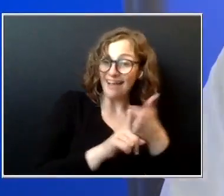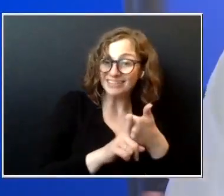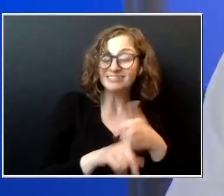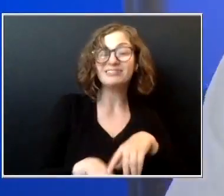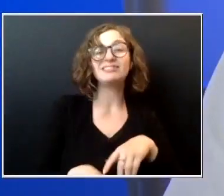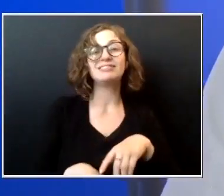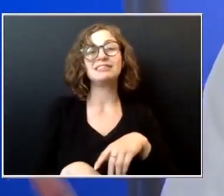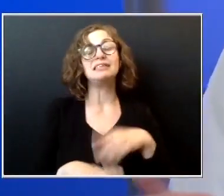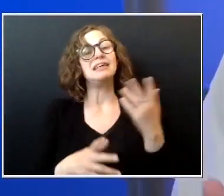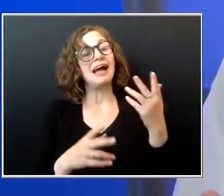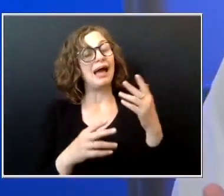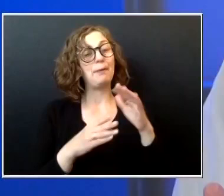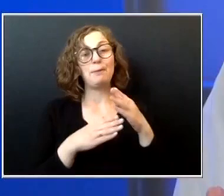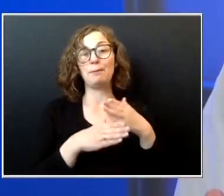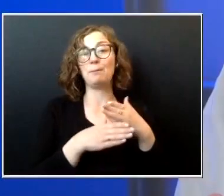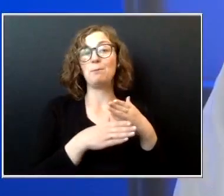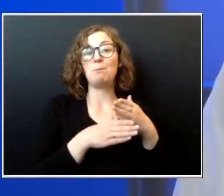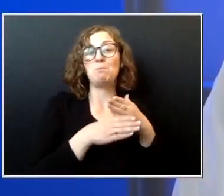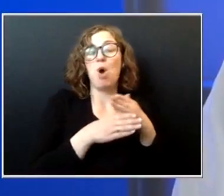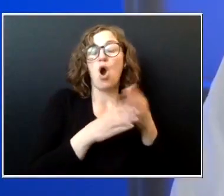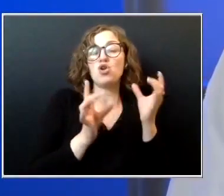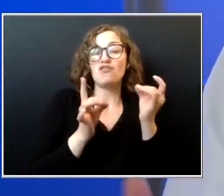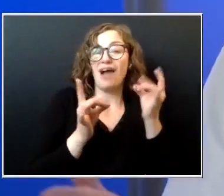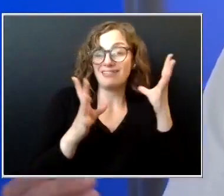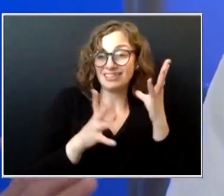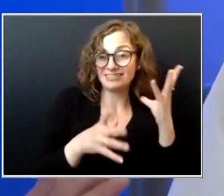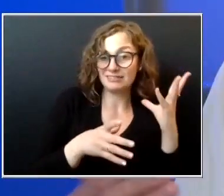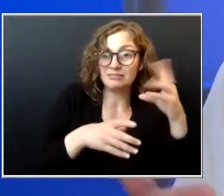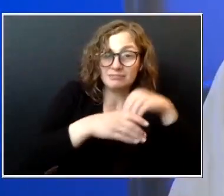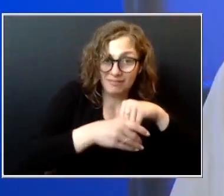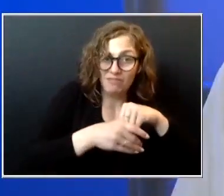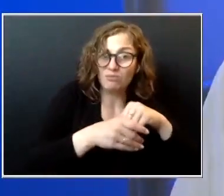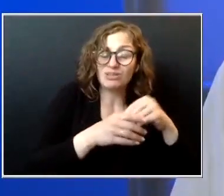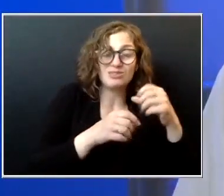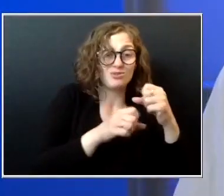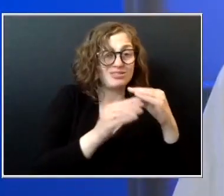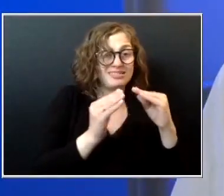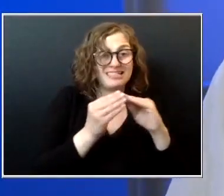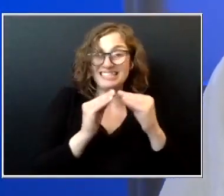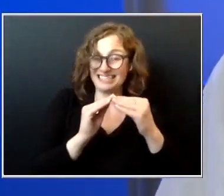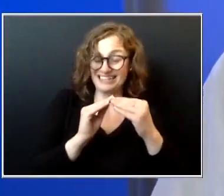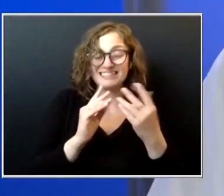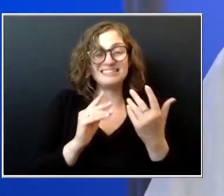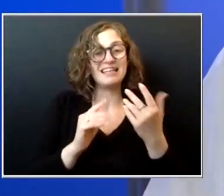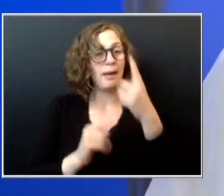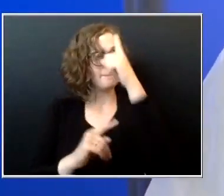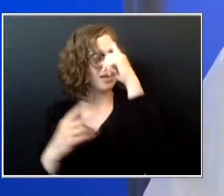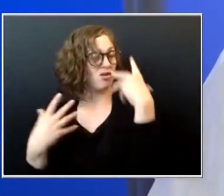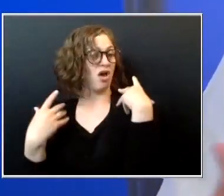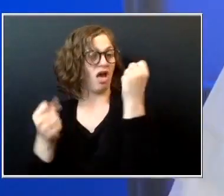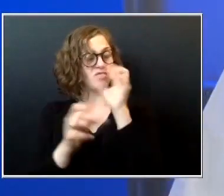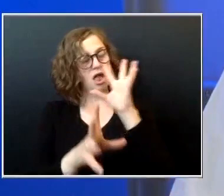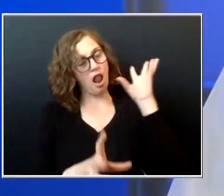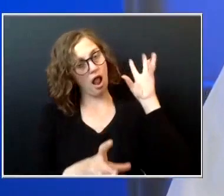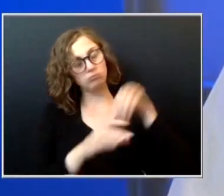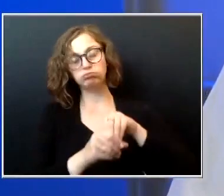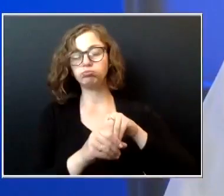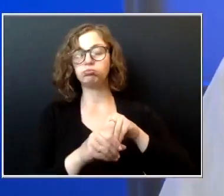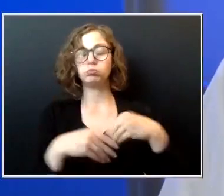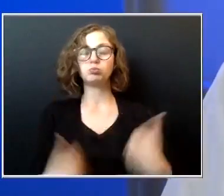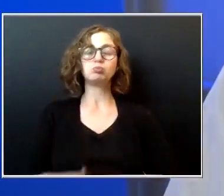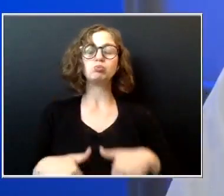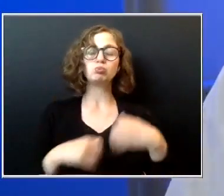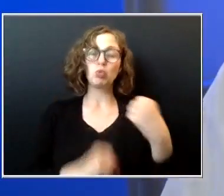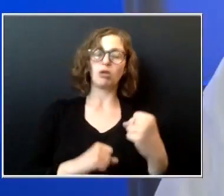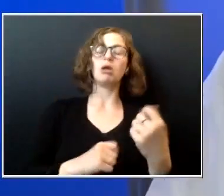statistics. And mental health issues play strongly into those things. And if you're not addressing those